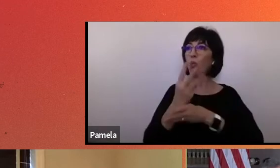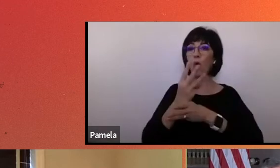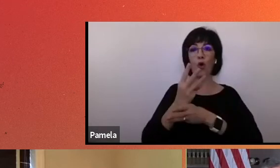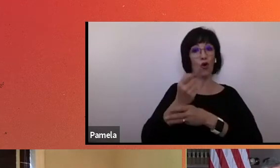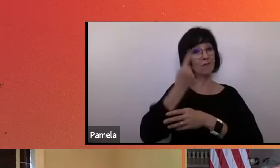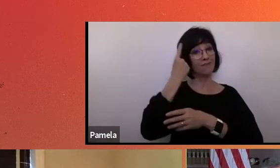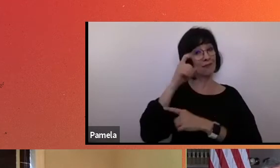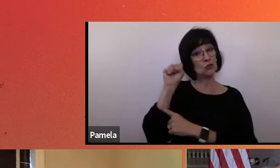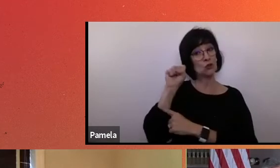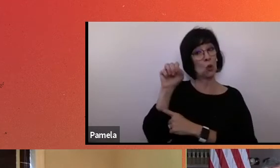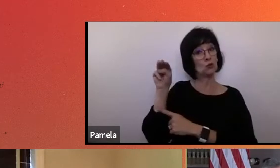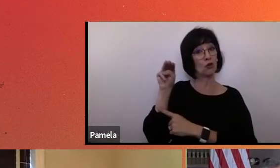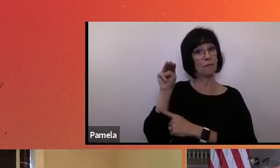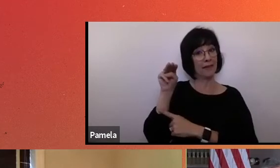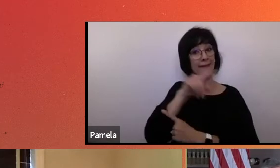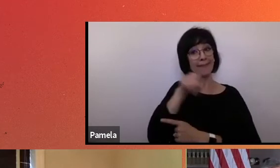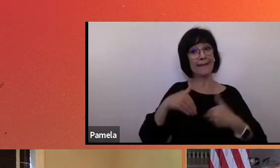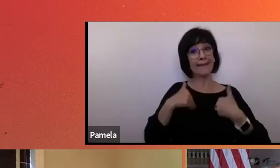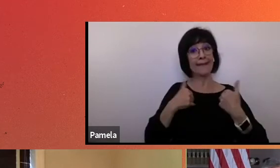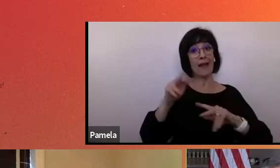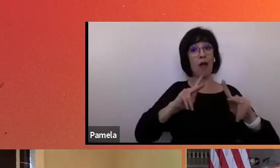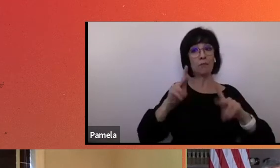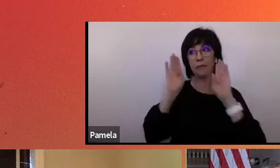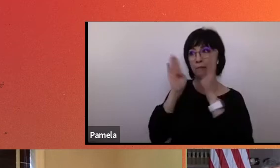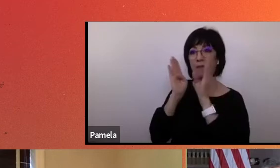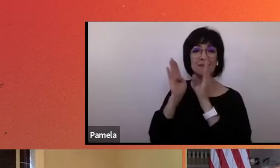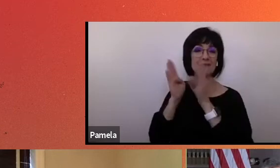state interest in the holiday and celebration.